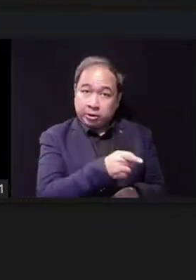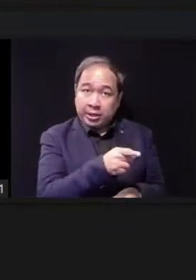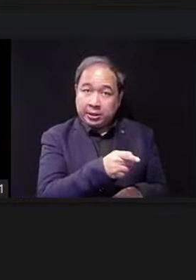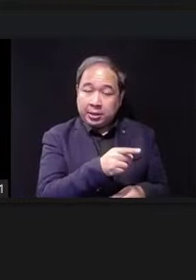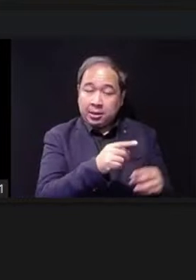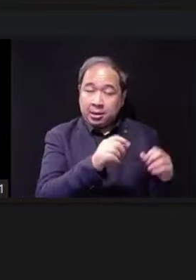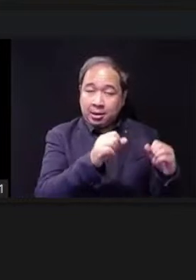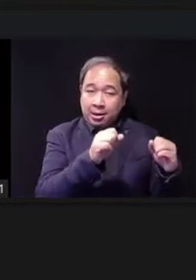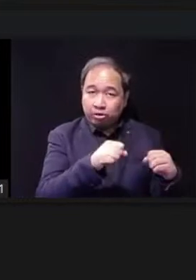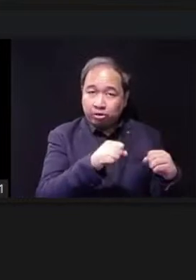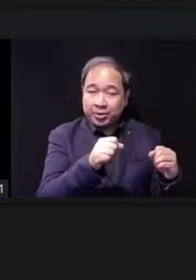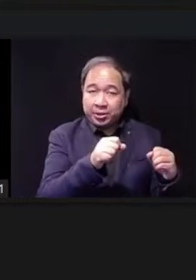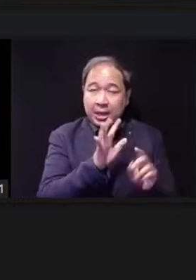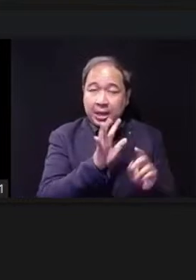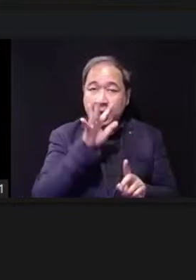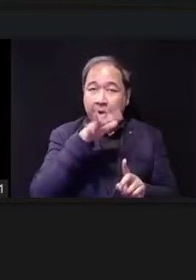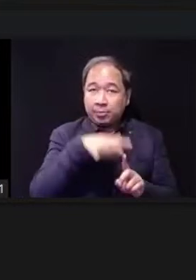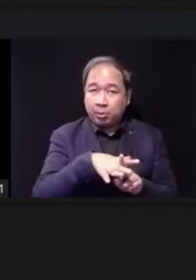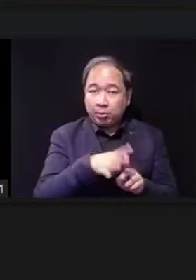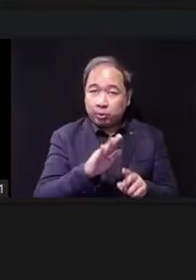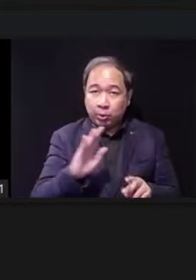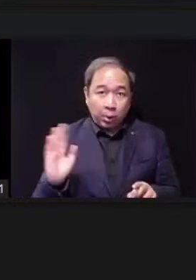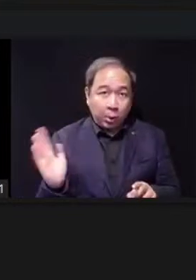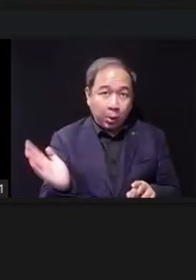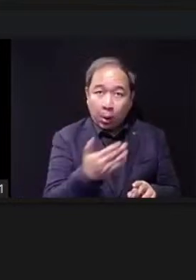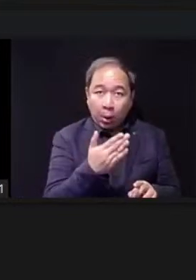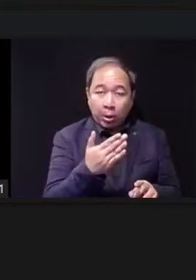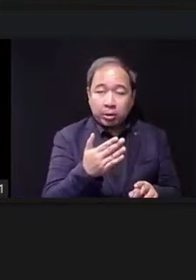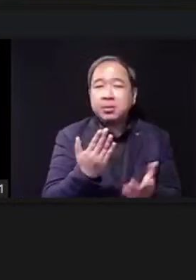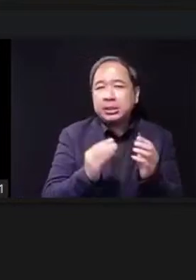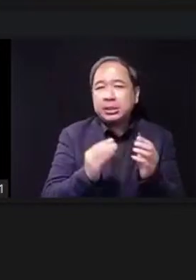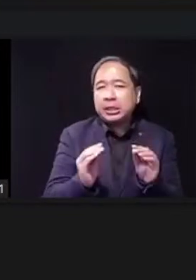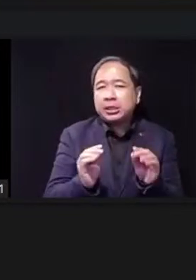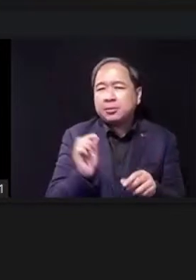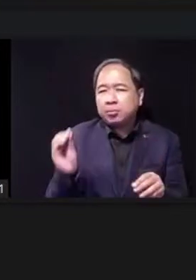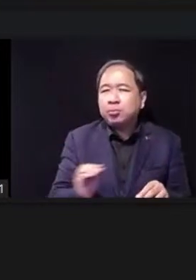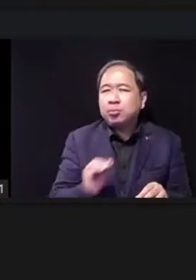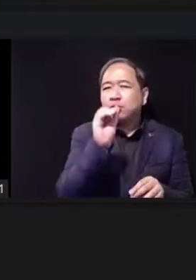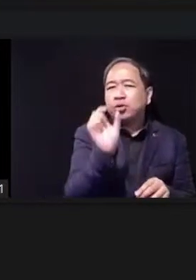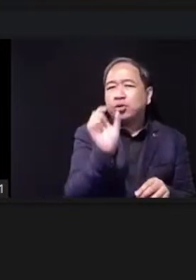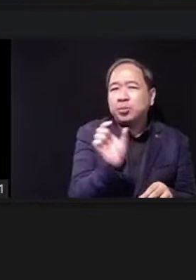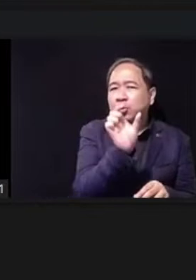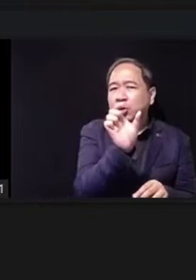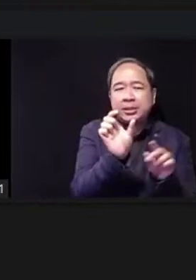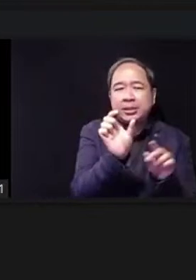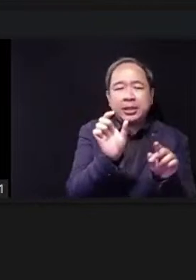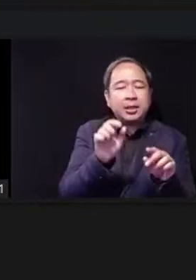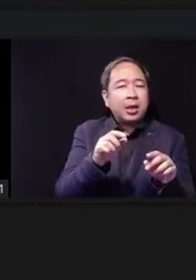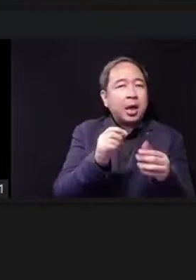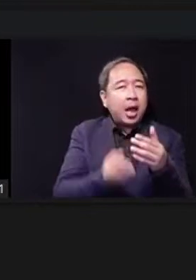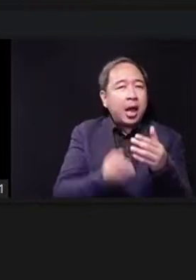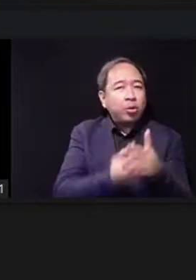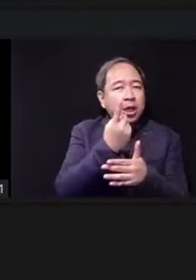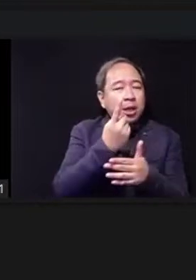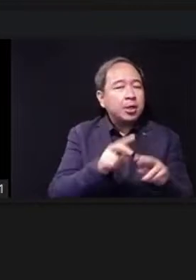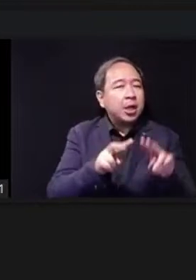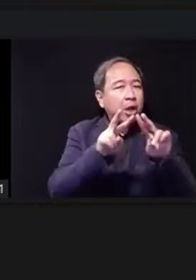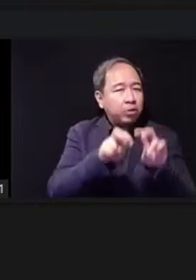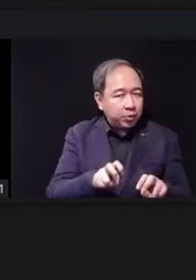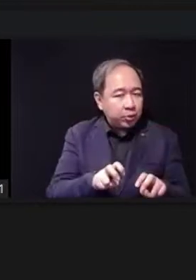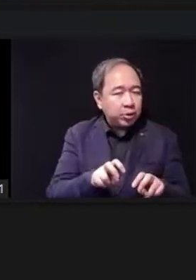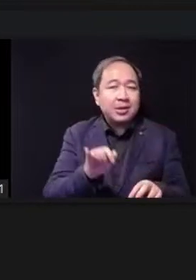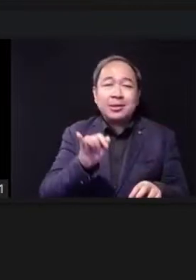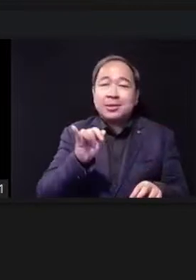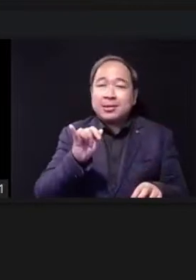to add a phrase here, and the outcomes of the reviews were applicable. It is very simple. It is a